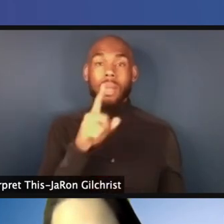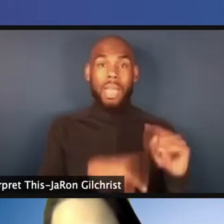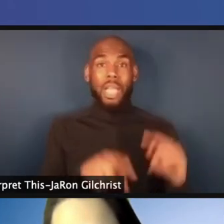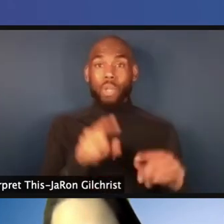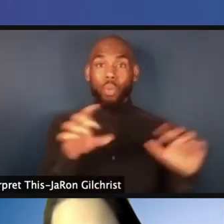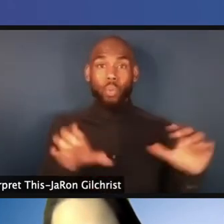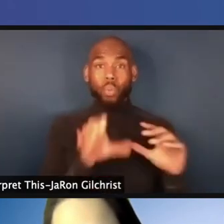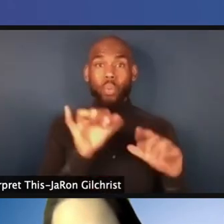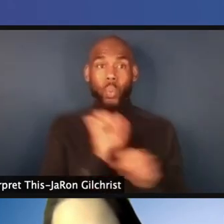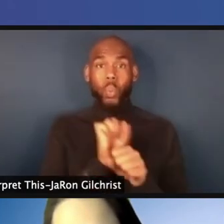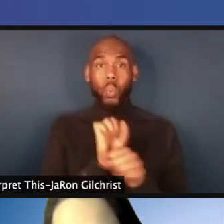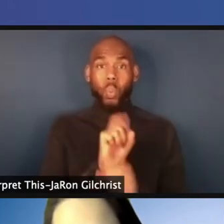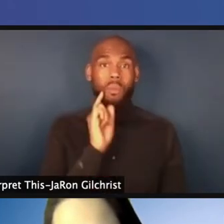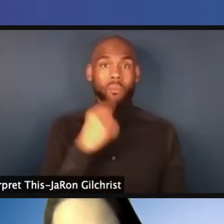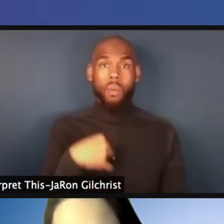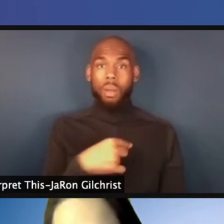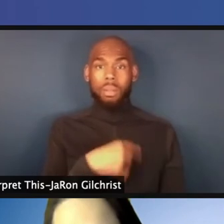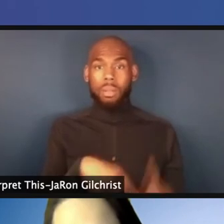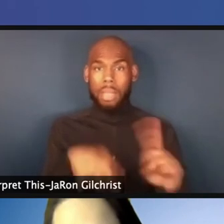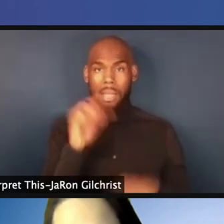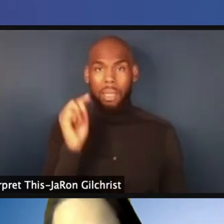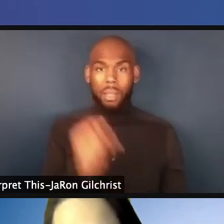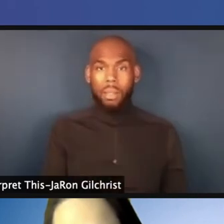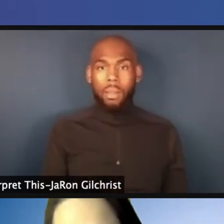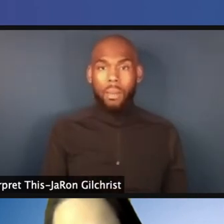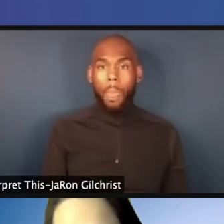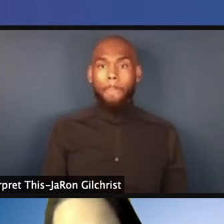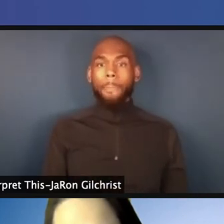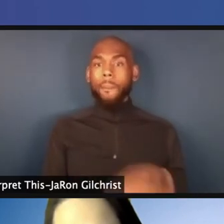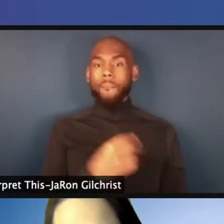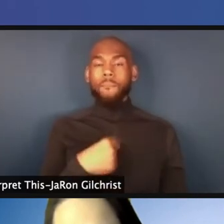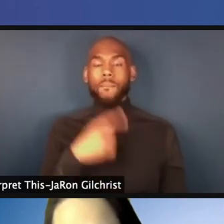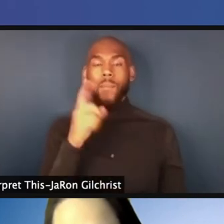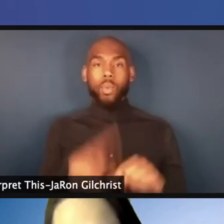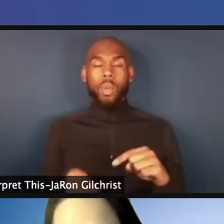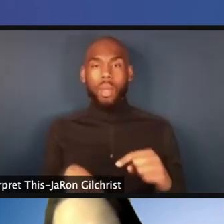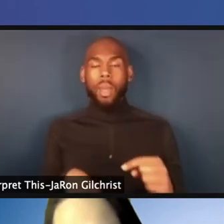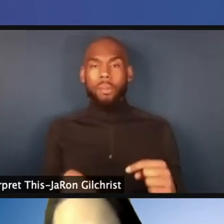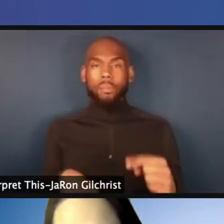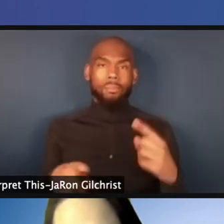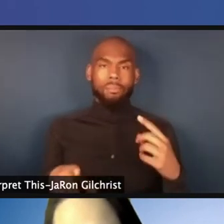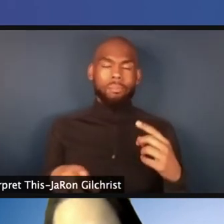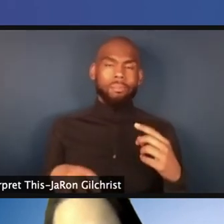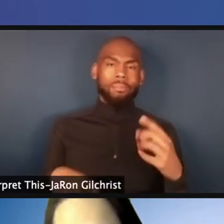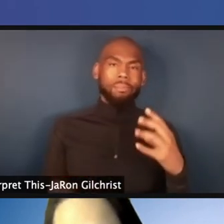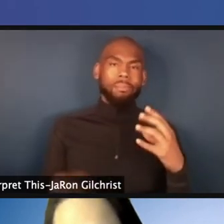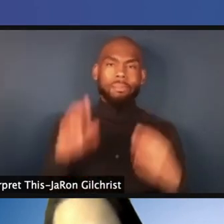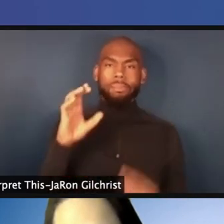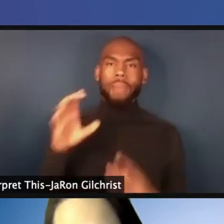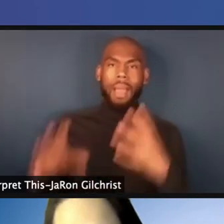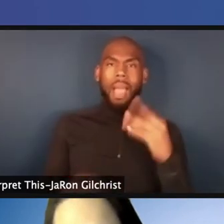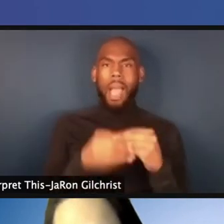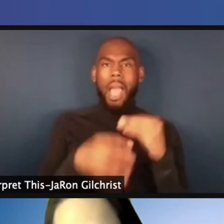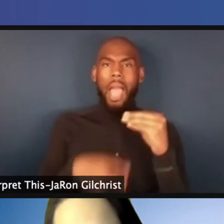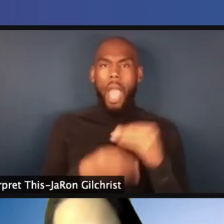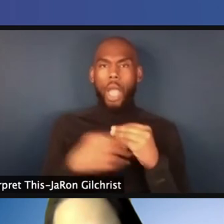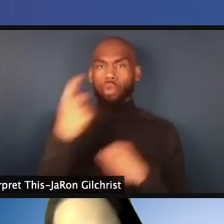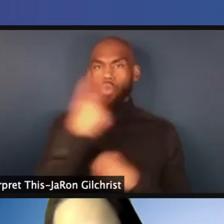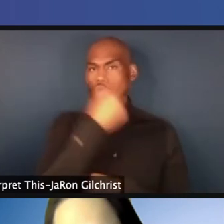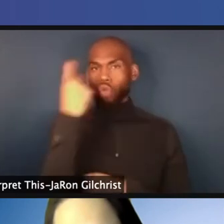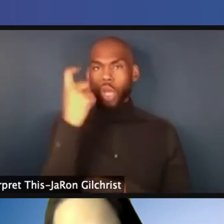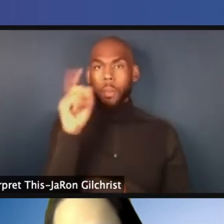us. Mm. And we can't compound trauma by throwing our